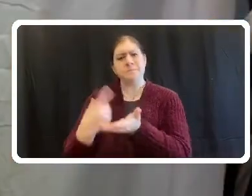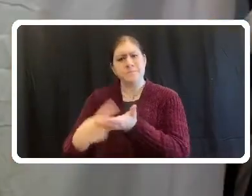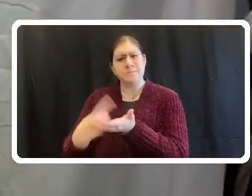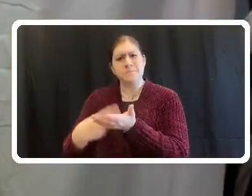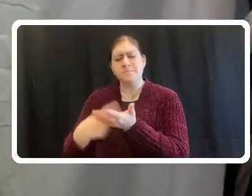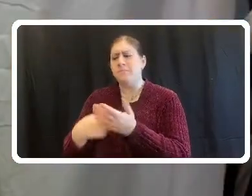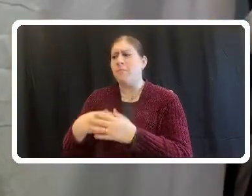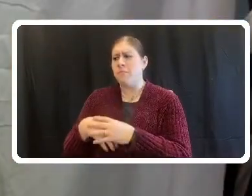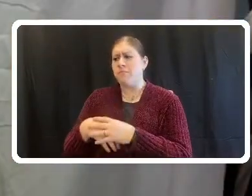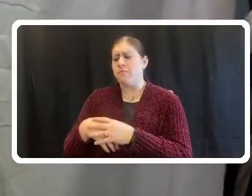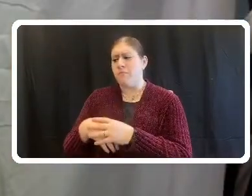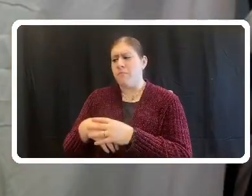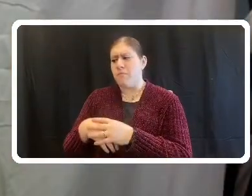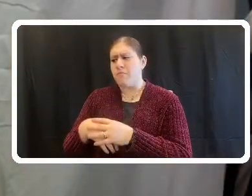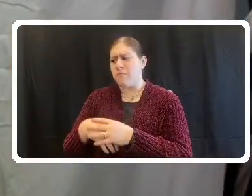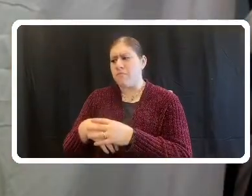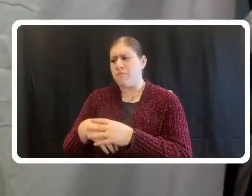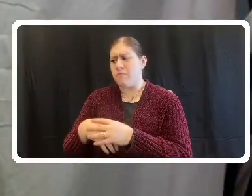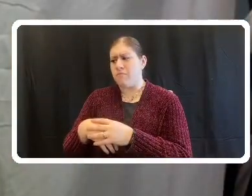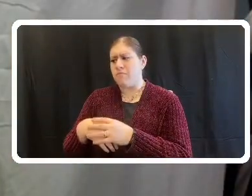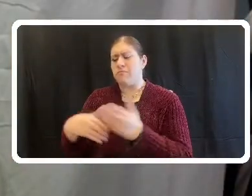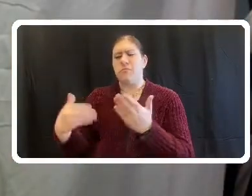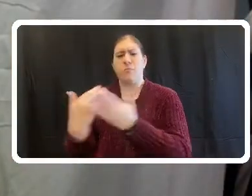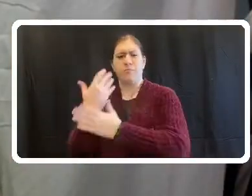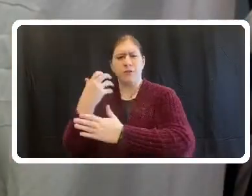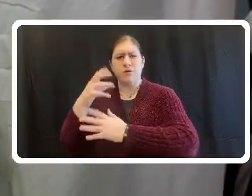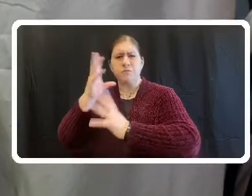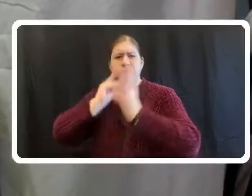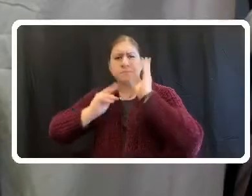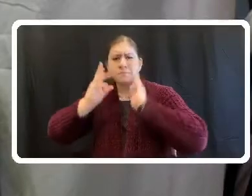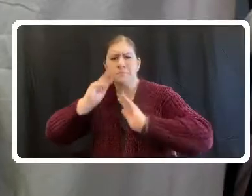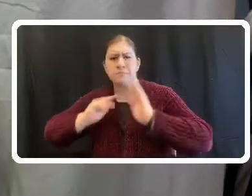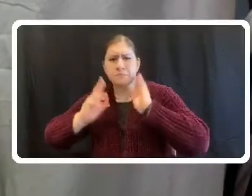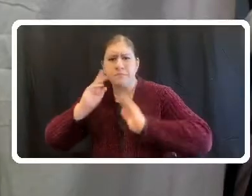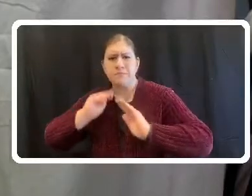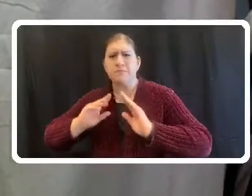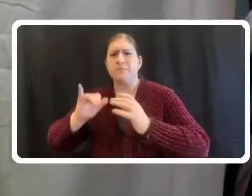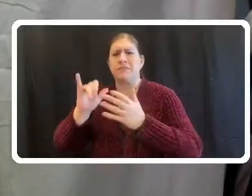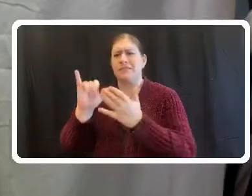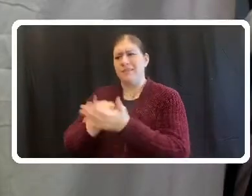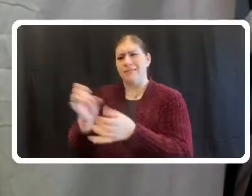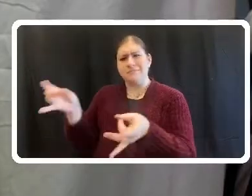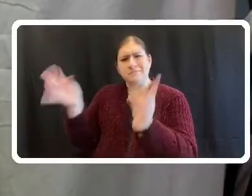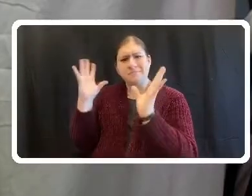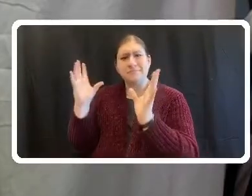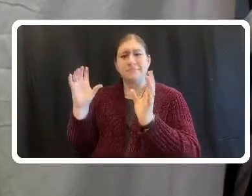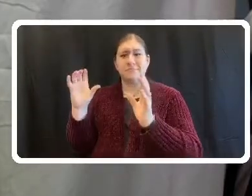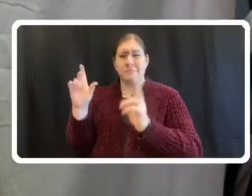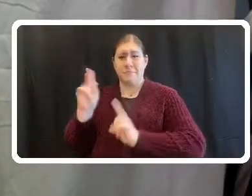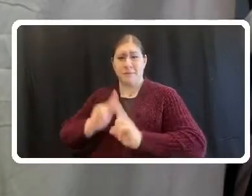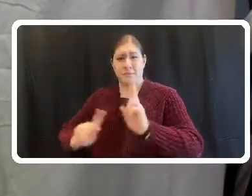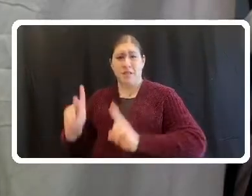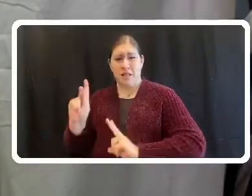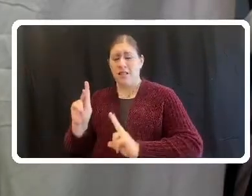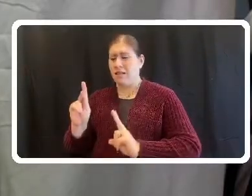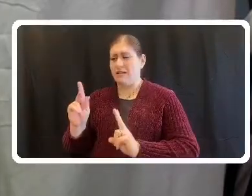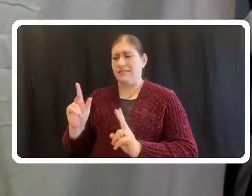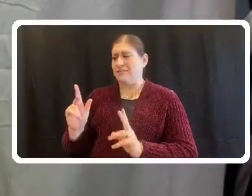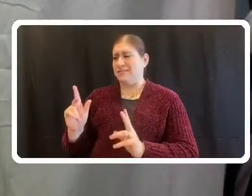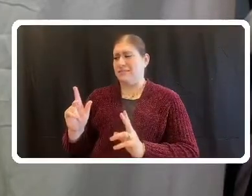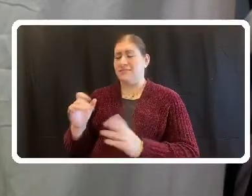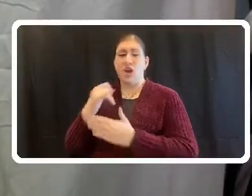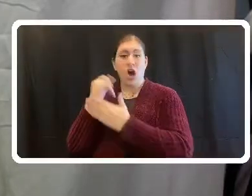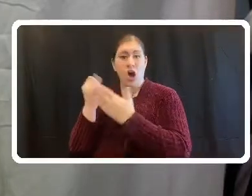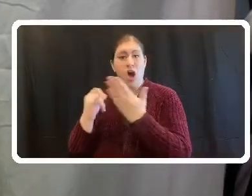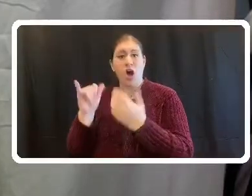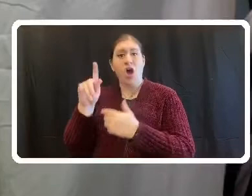that. Now with all of this newfound experience forced by the pandemic, can people, because I mean, art is a great